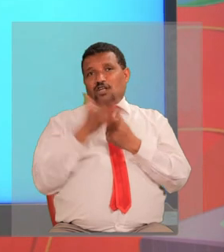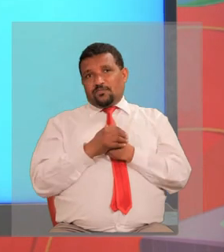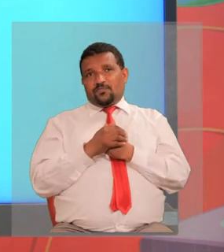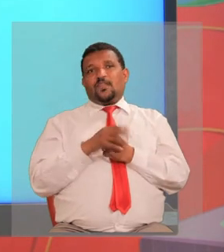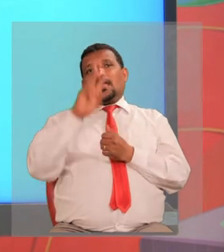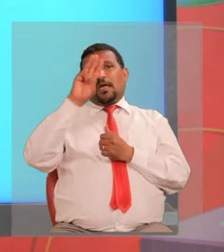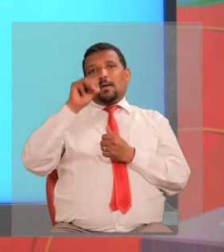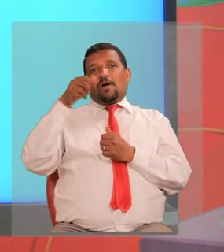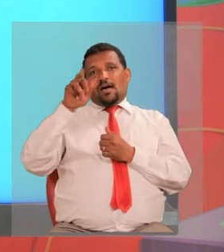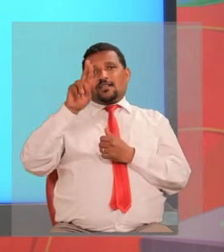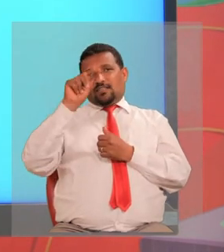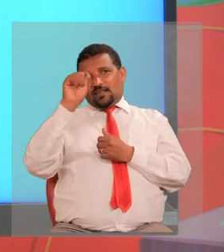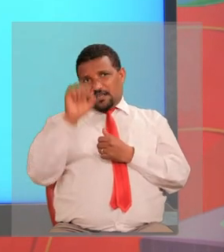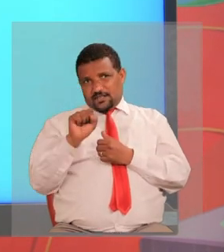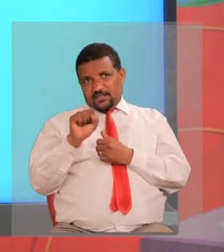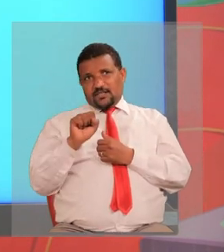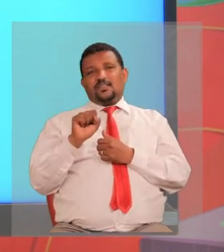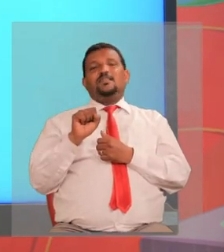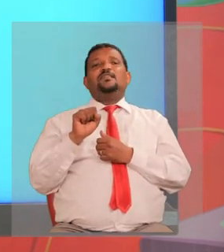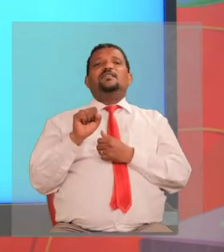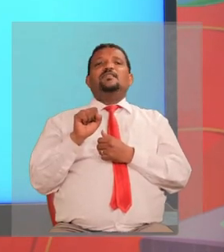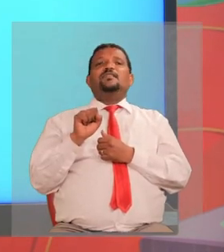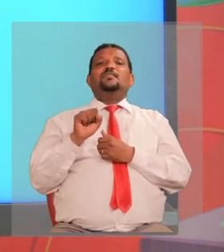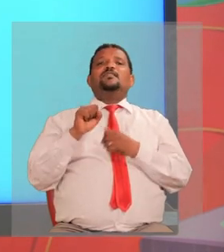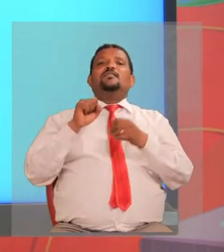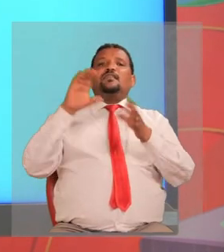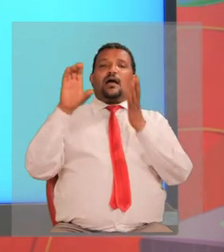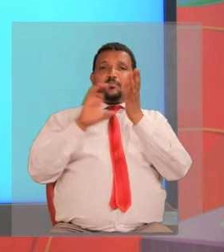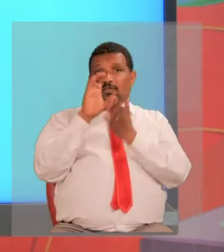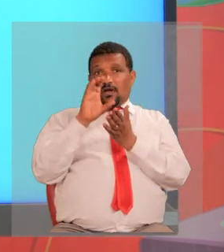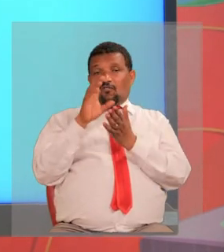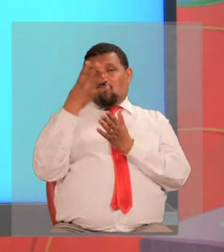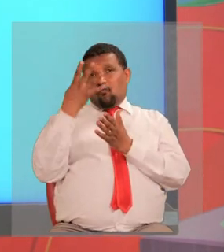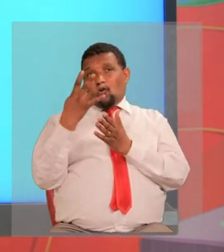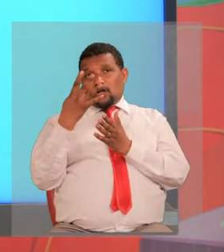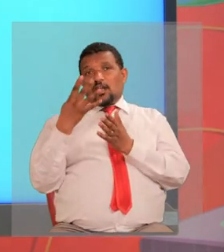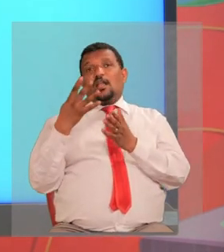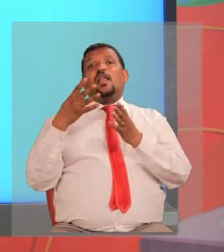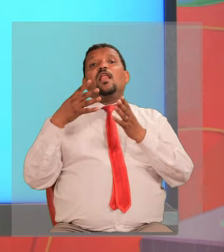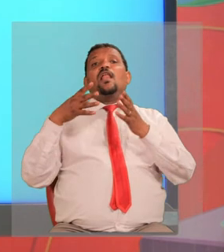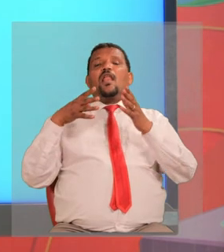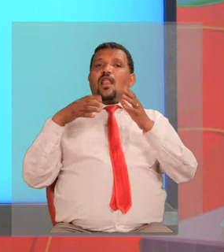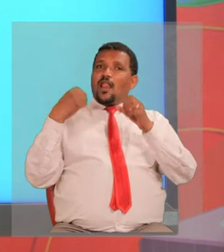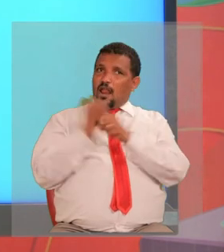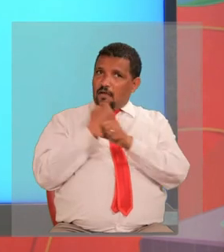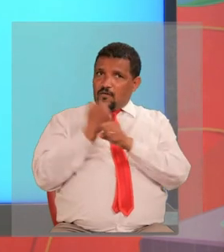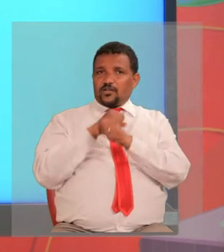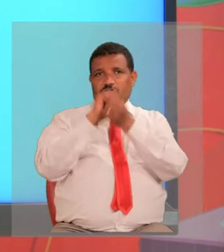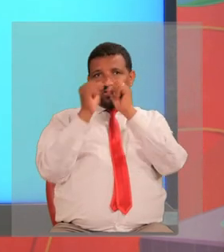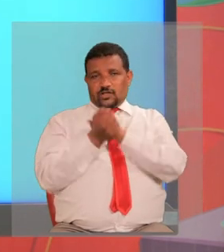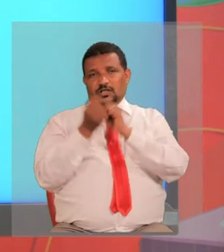MRTS of capital for labor is calculated by dividing change in the